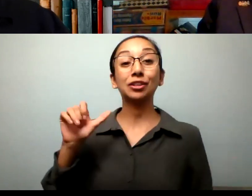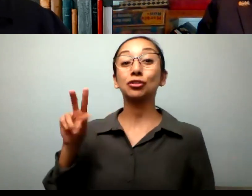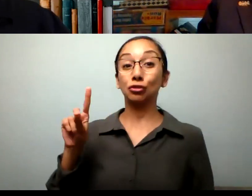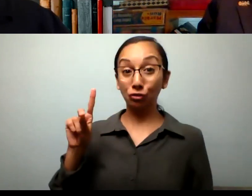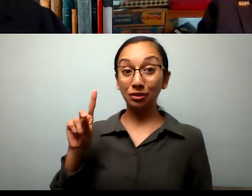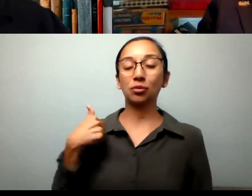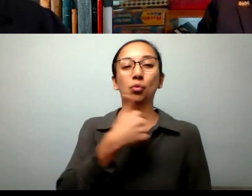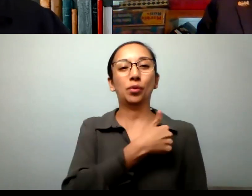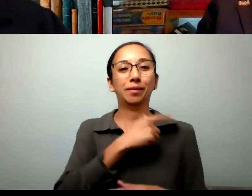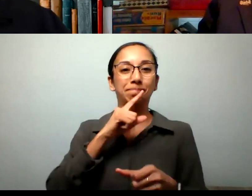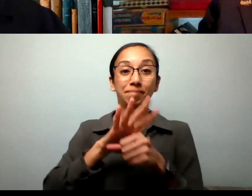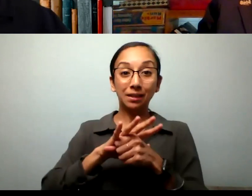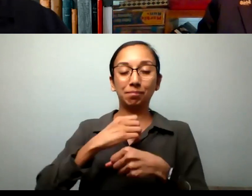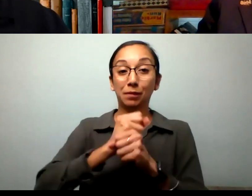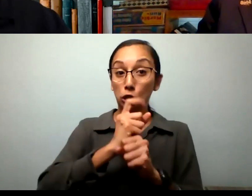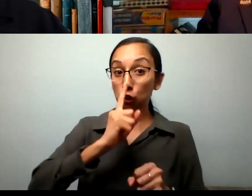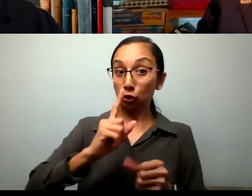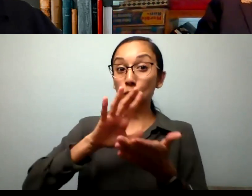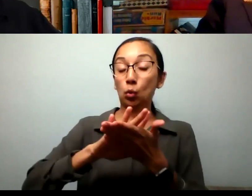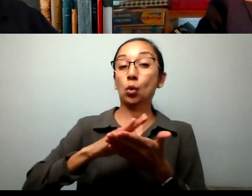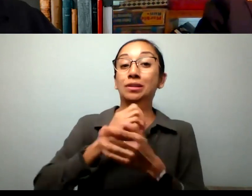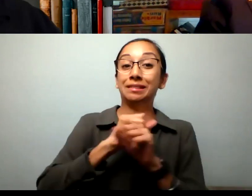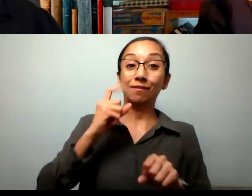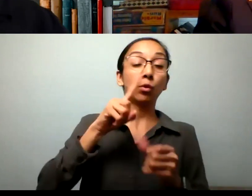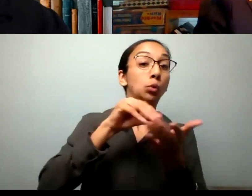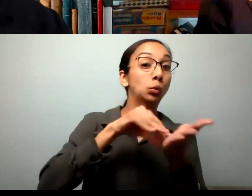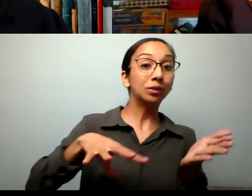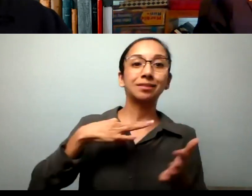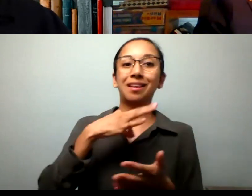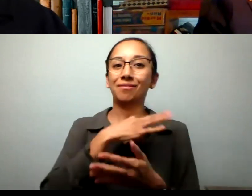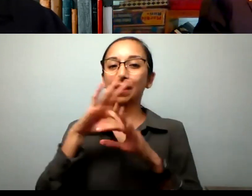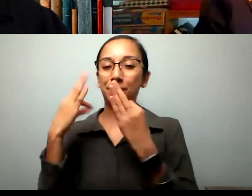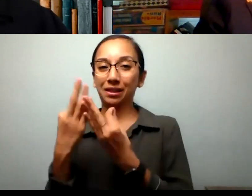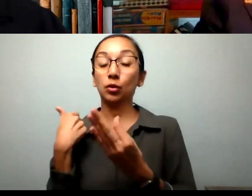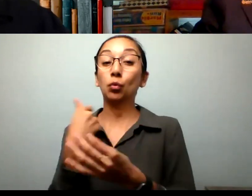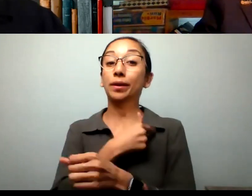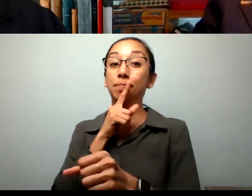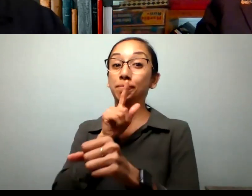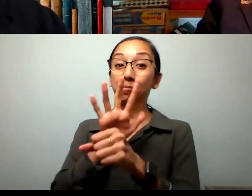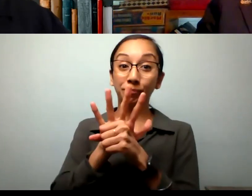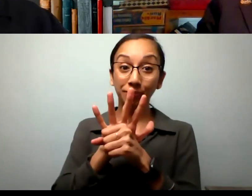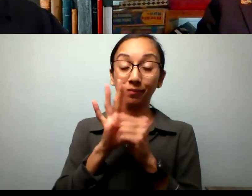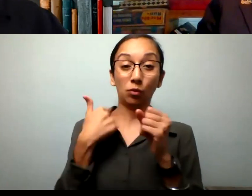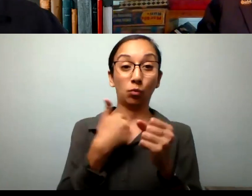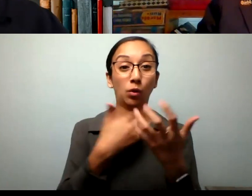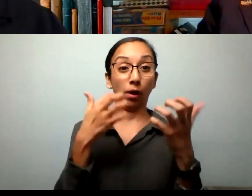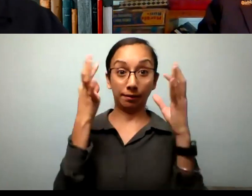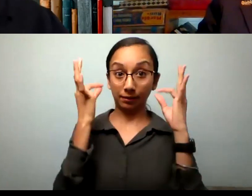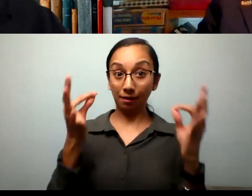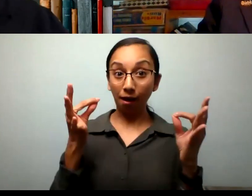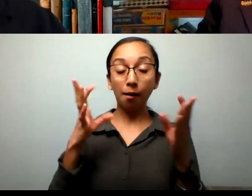are safe for students, staff, and families. We are committed to deciding carefully,